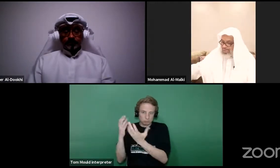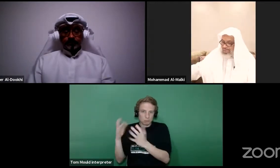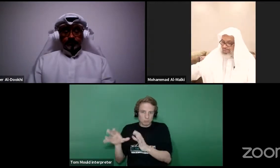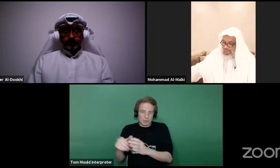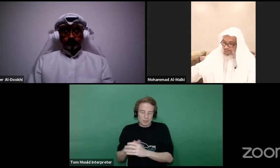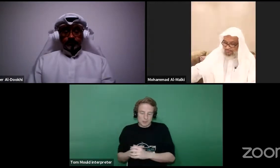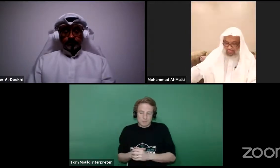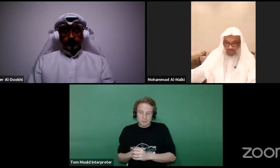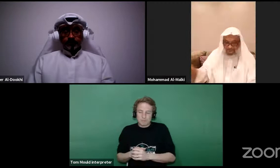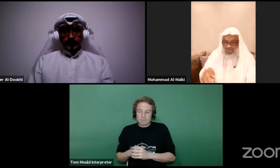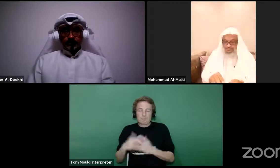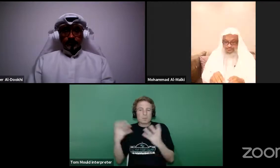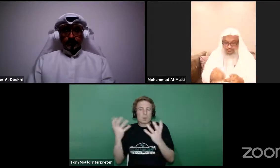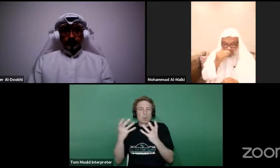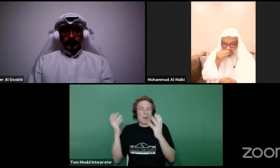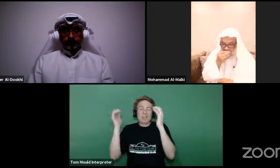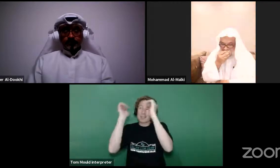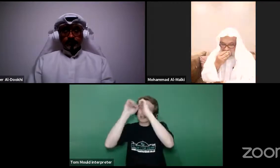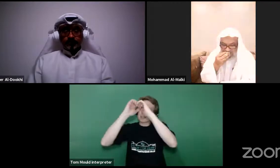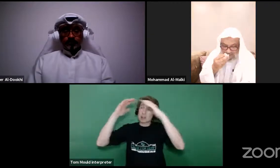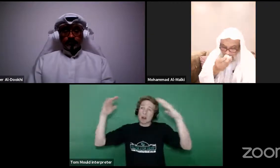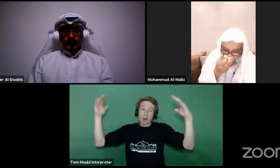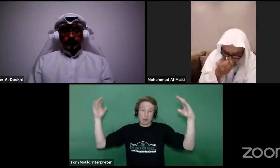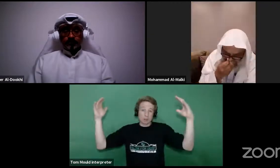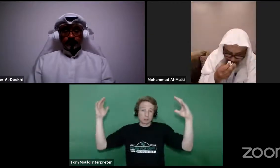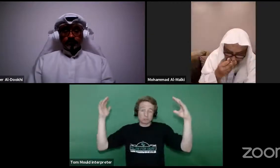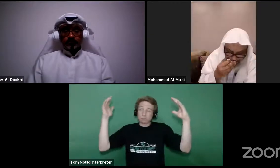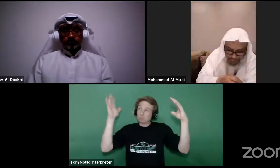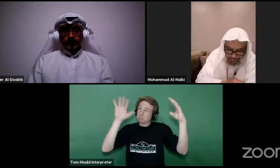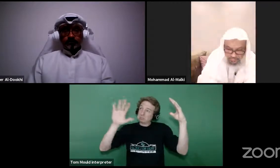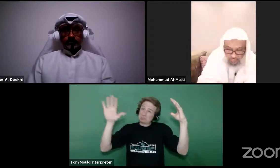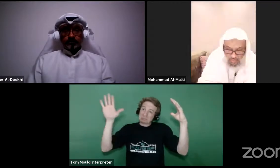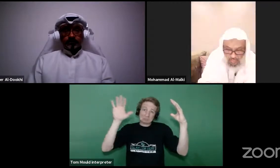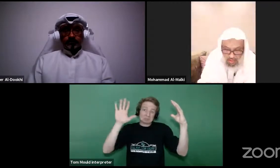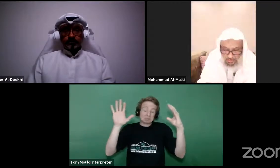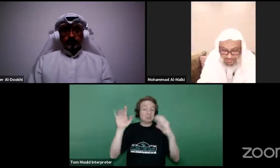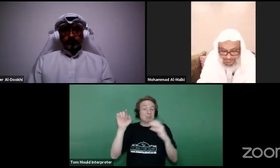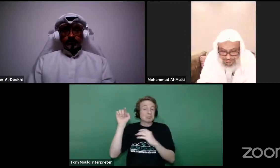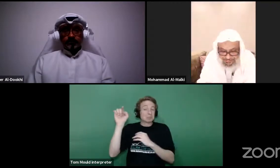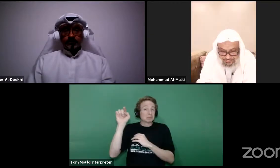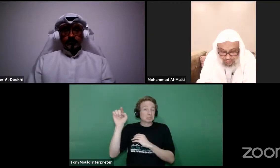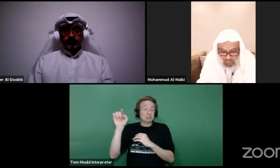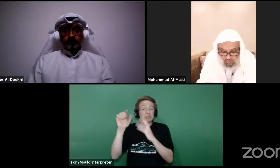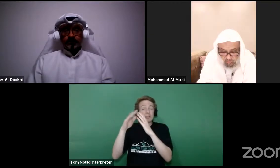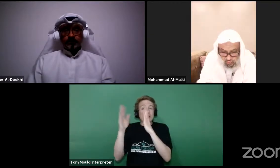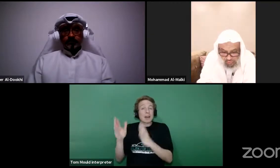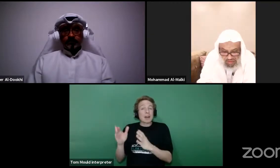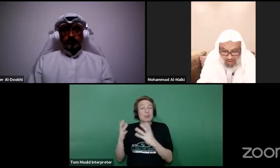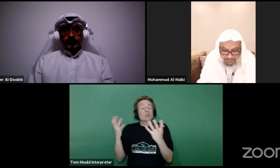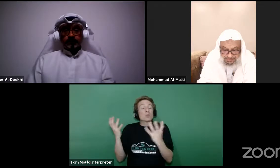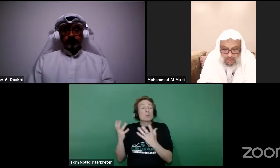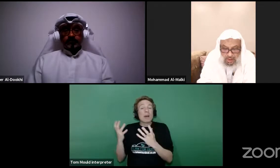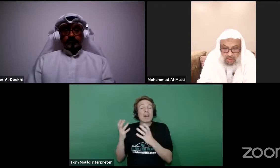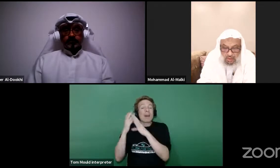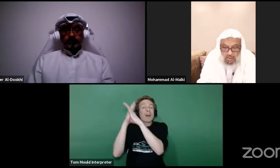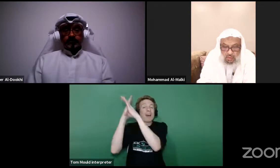above in the sky, and it's a place where the angels who write, it's where they dwell.